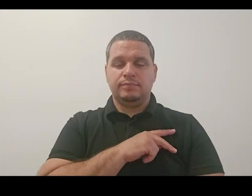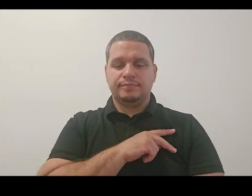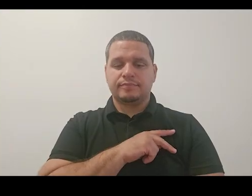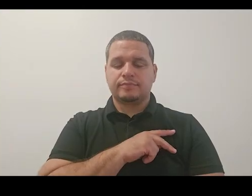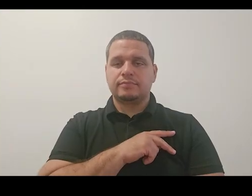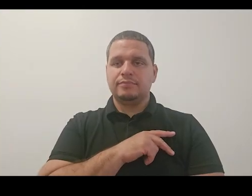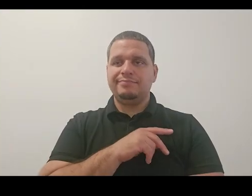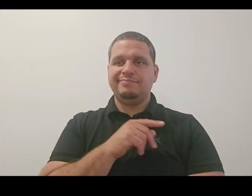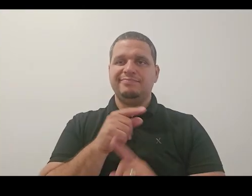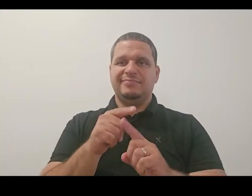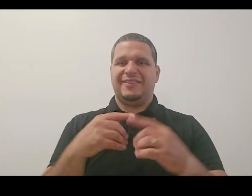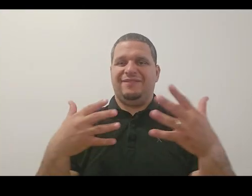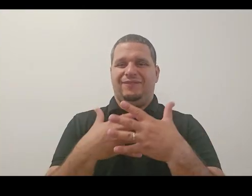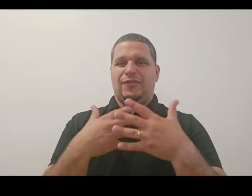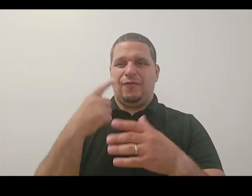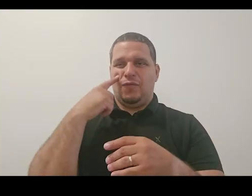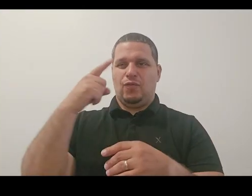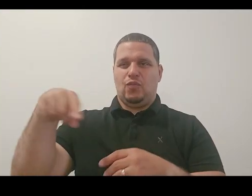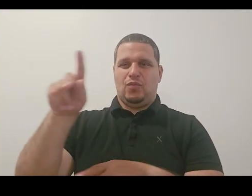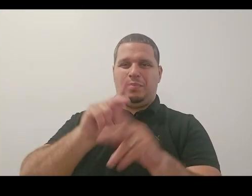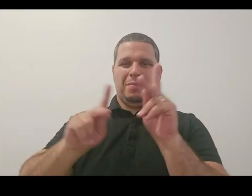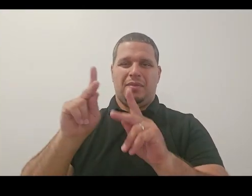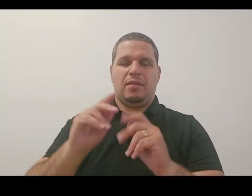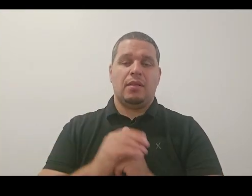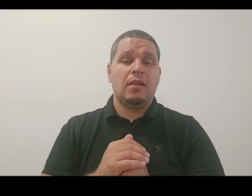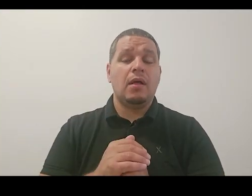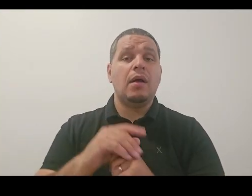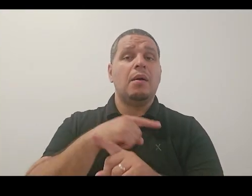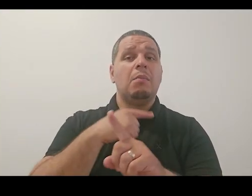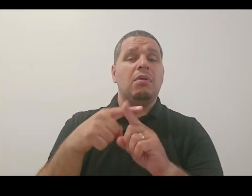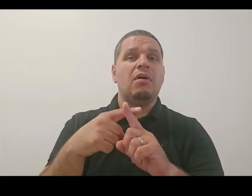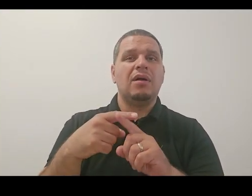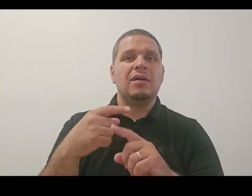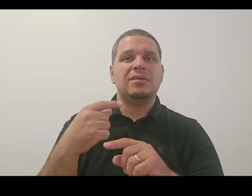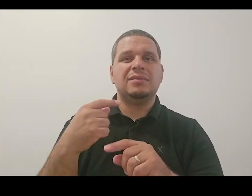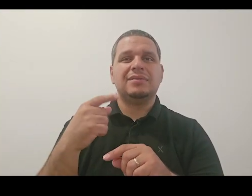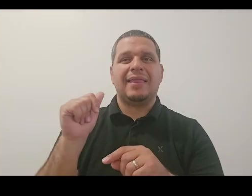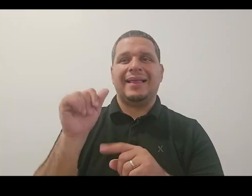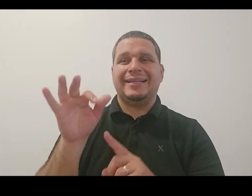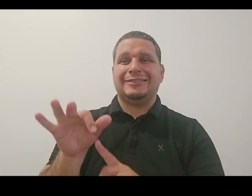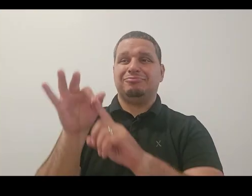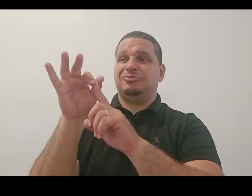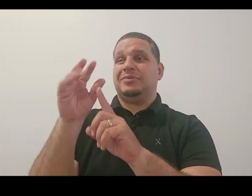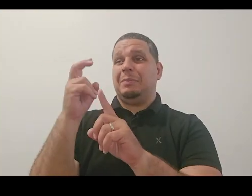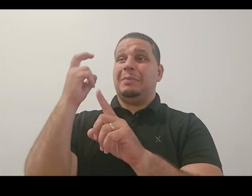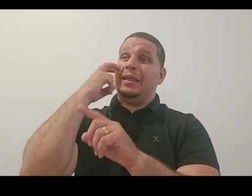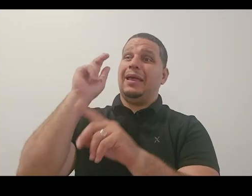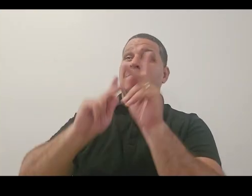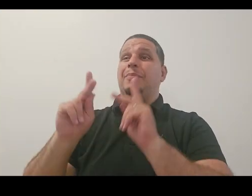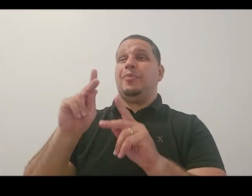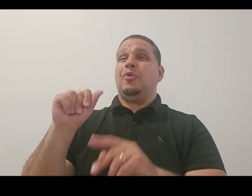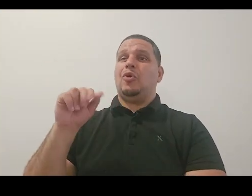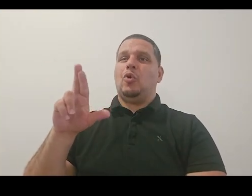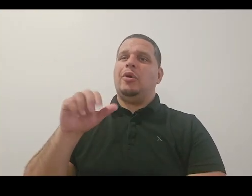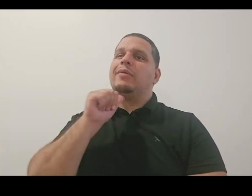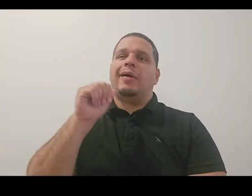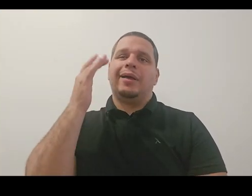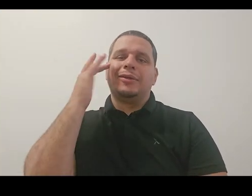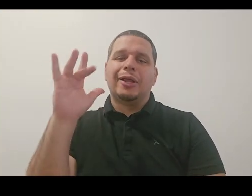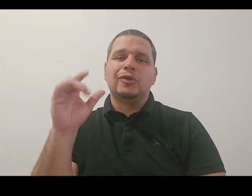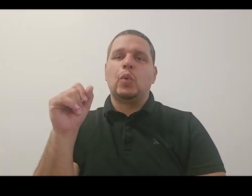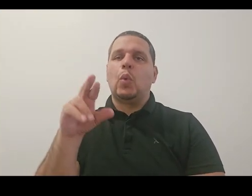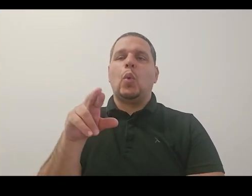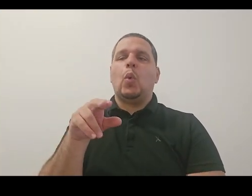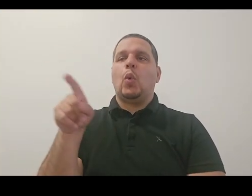to fear in people, but also just this misconception that blind people are unintelligent somehow,